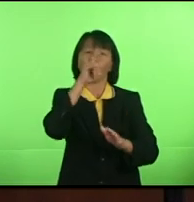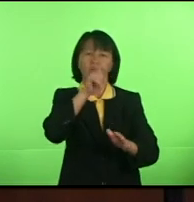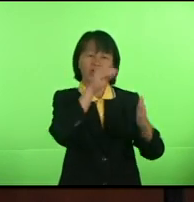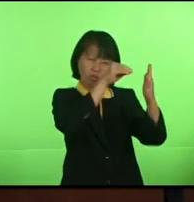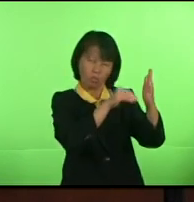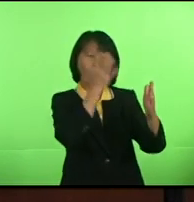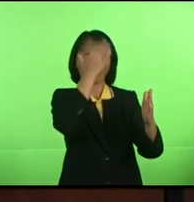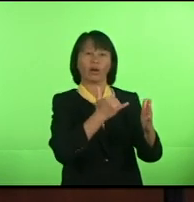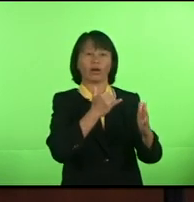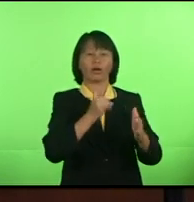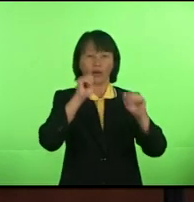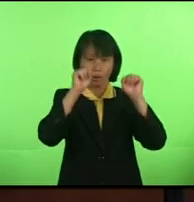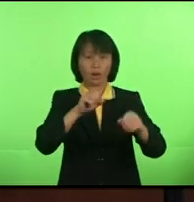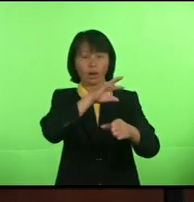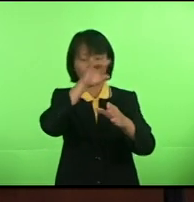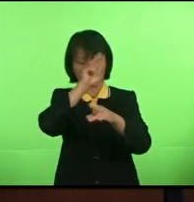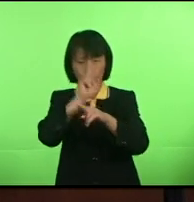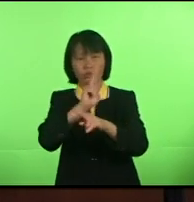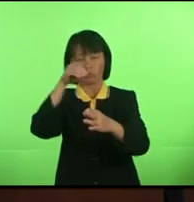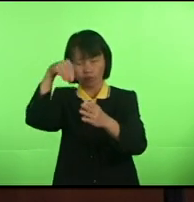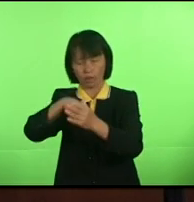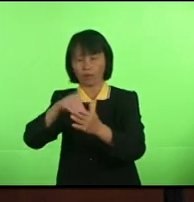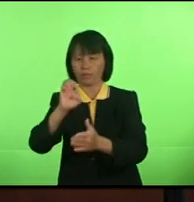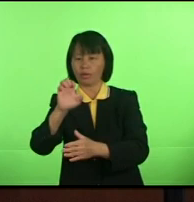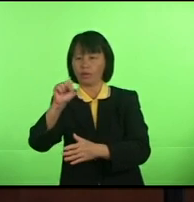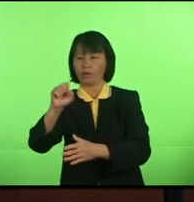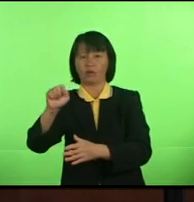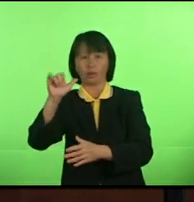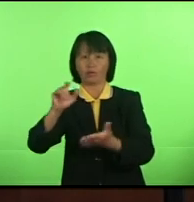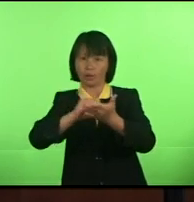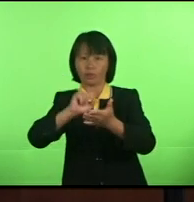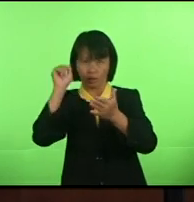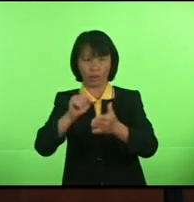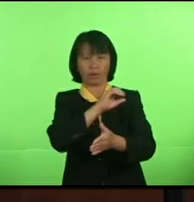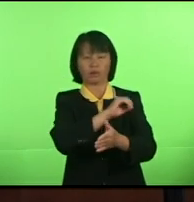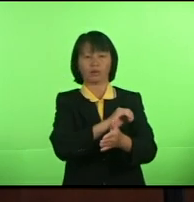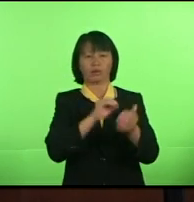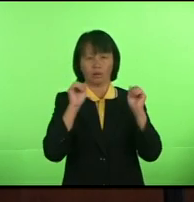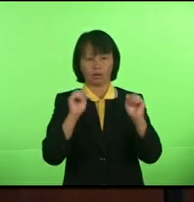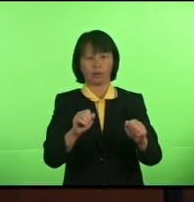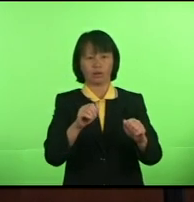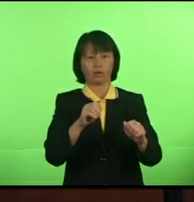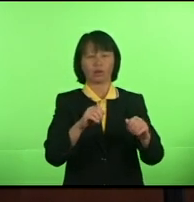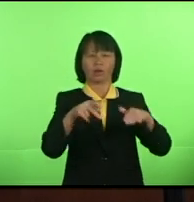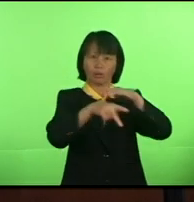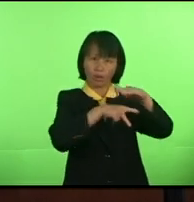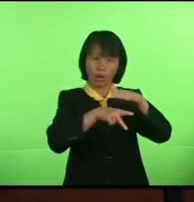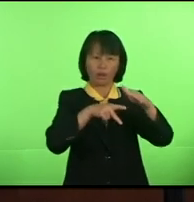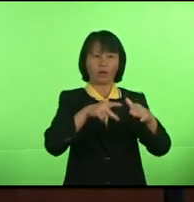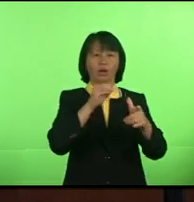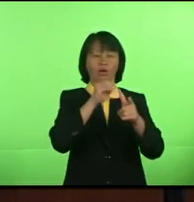use them in essay writing and they can be formed of primary or